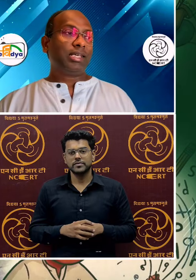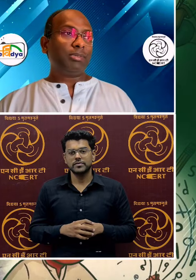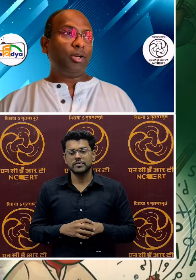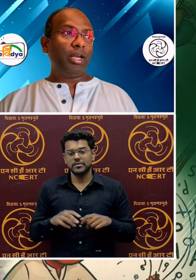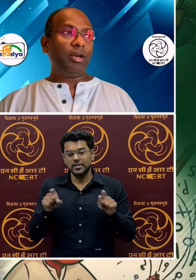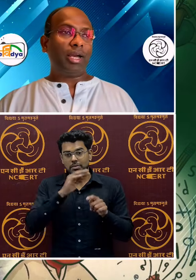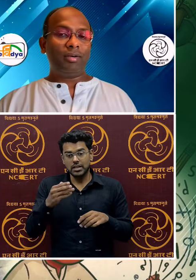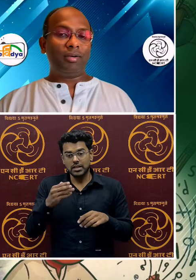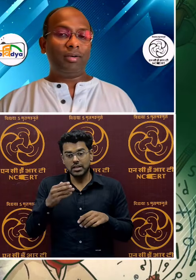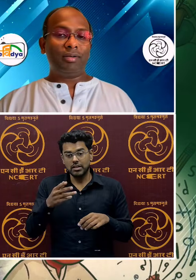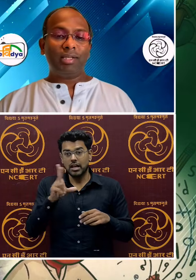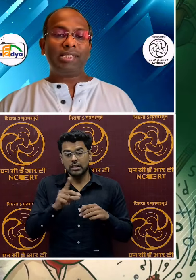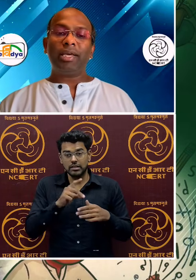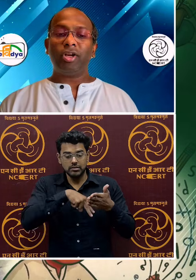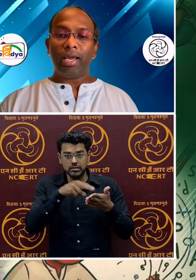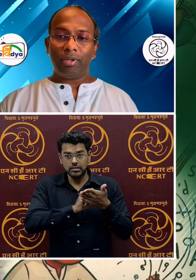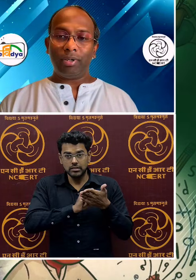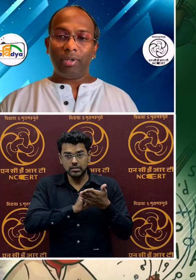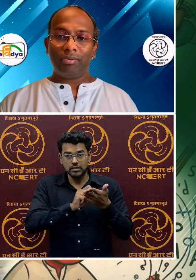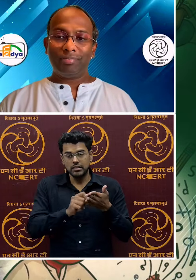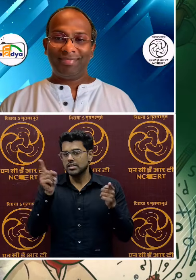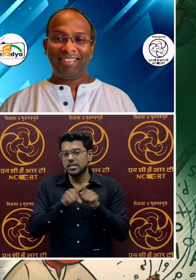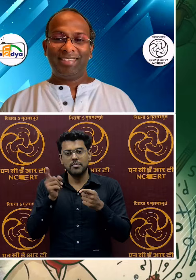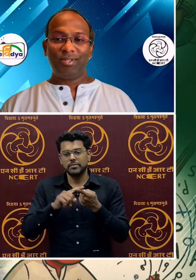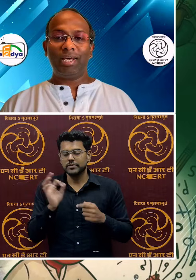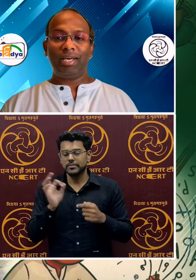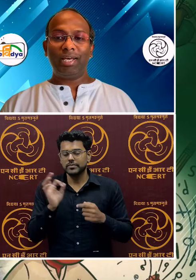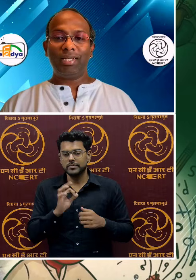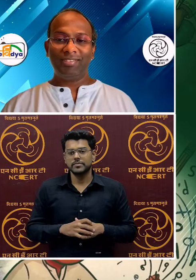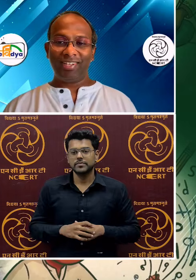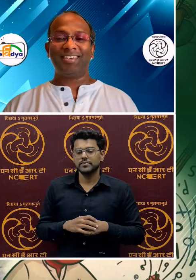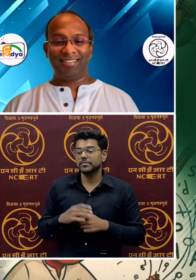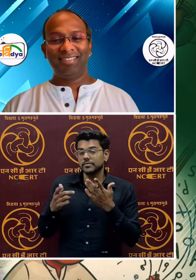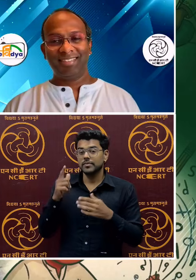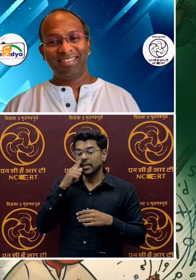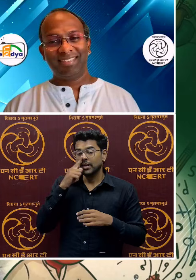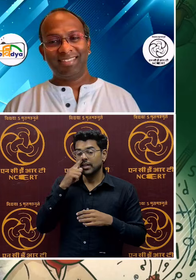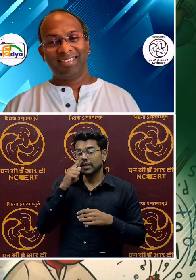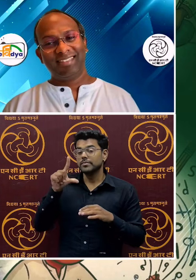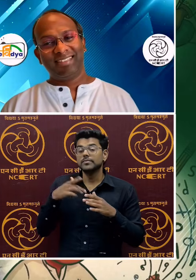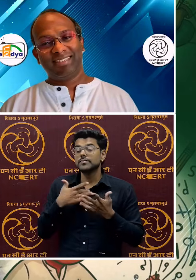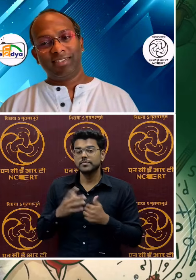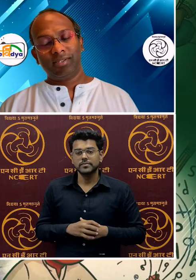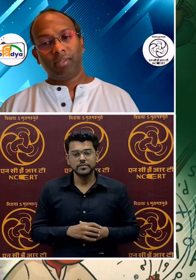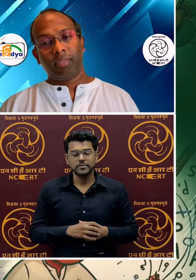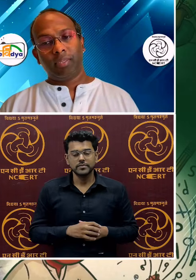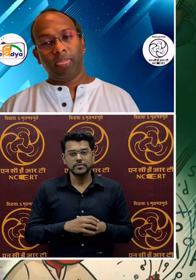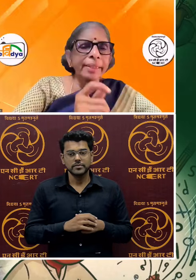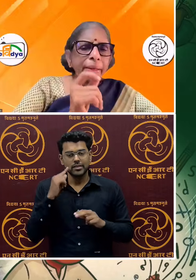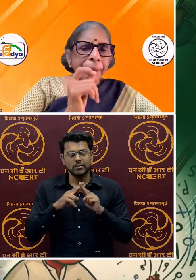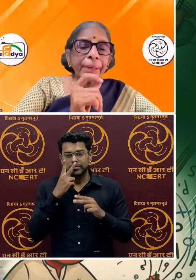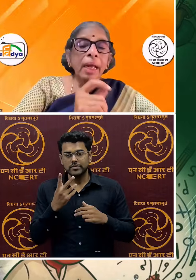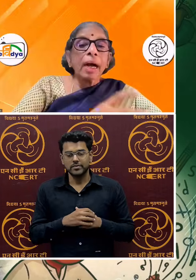ask the same child to read or write, that same thing will not happen. Okay, So and there is Lalita ma'am, what about you? Yeah. You